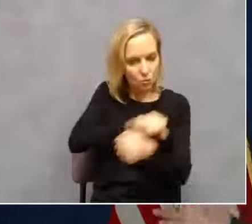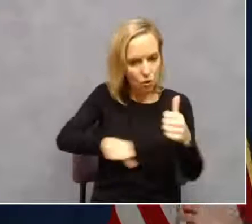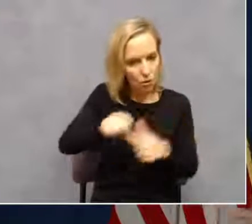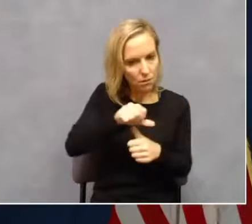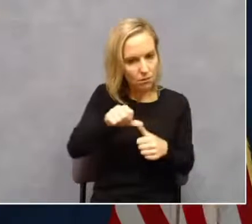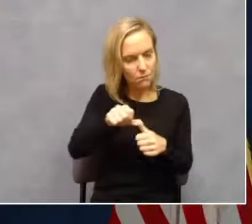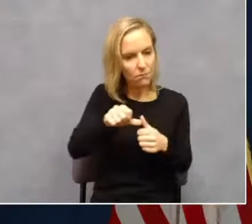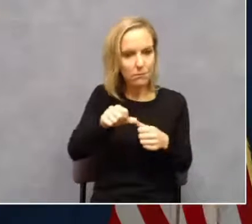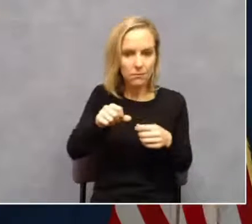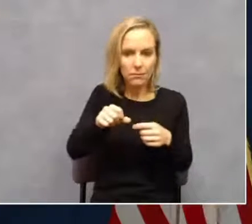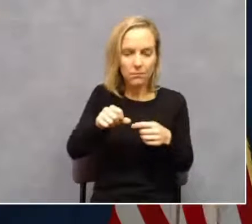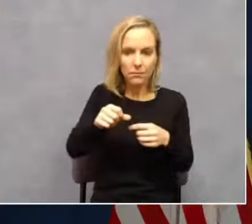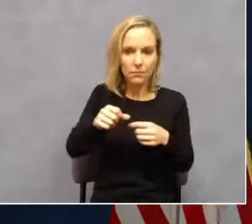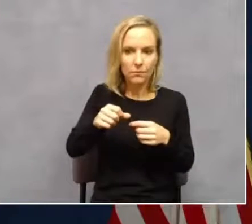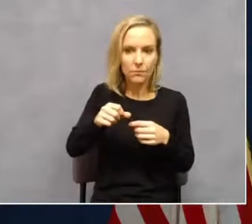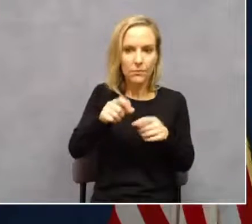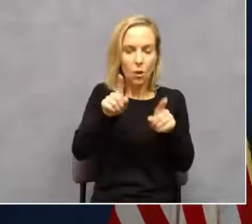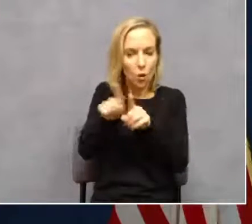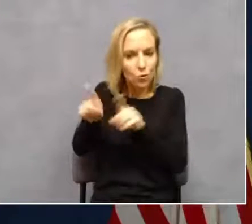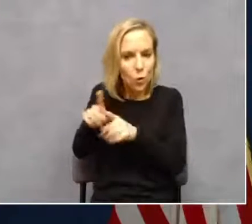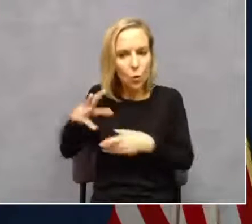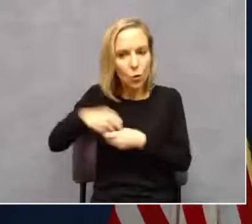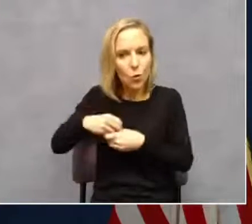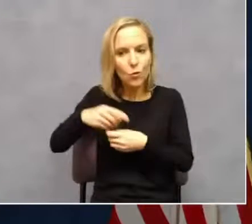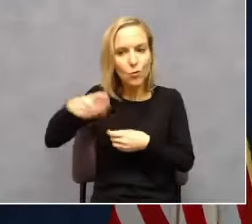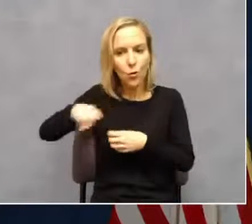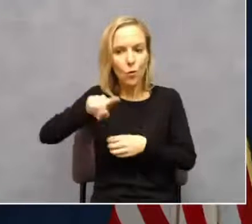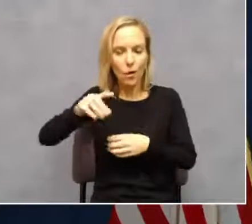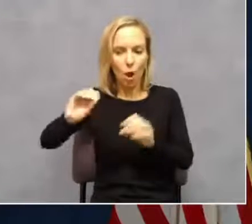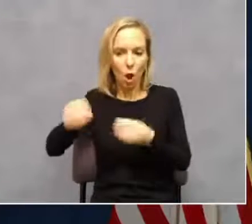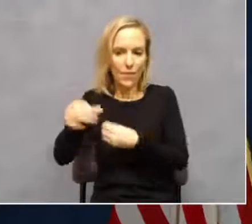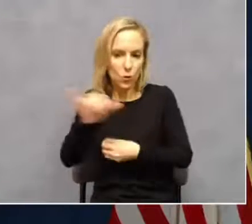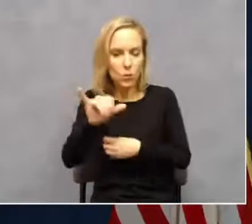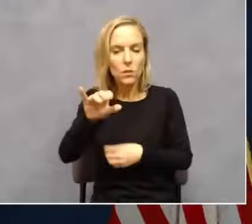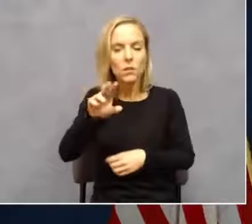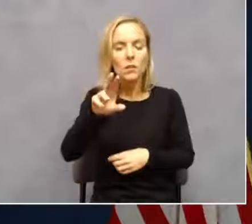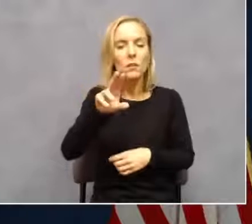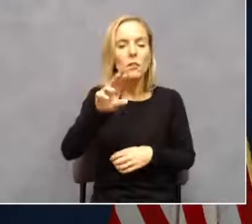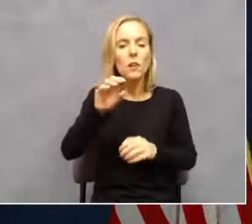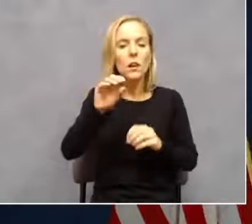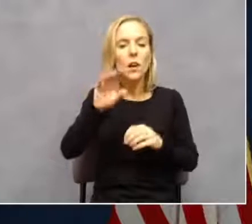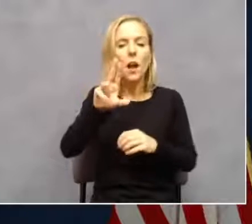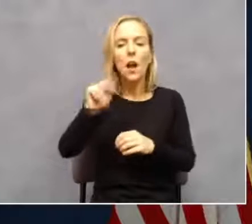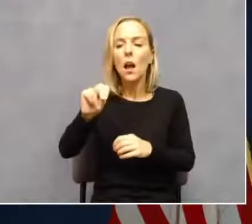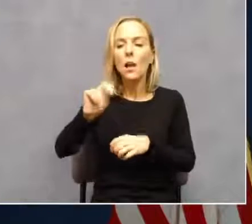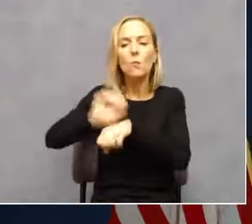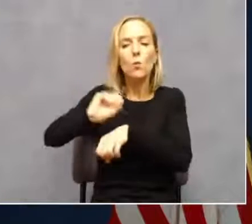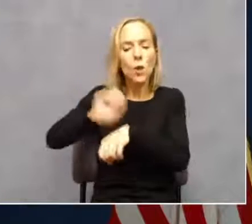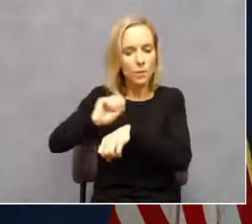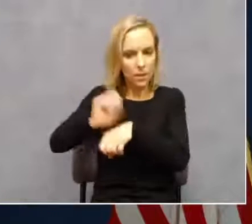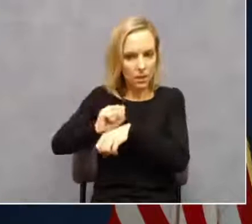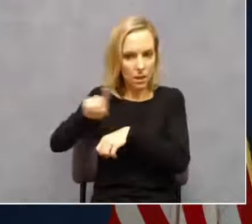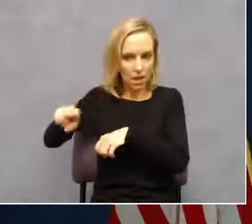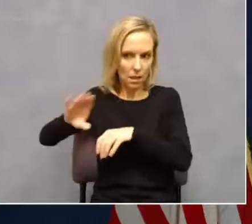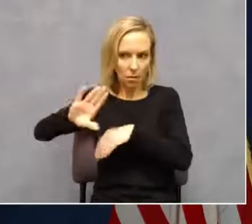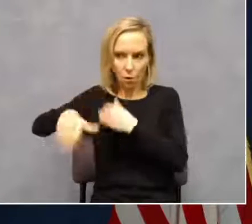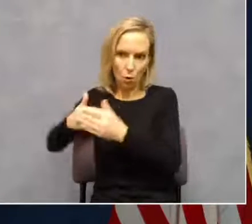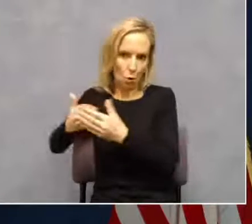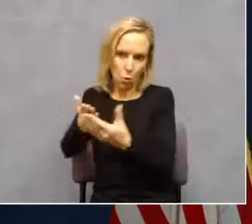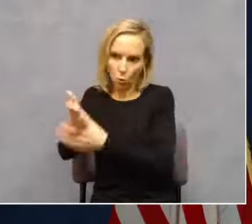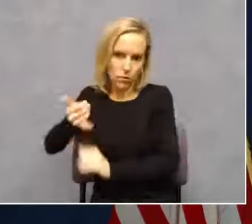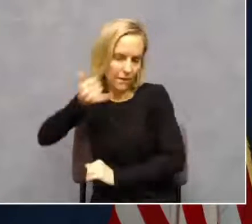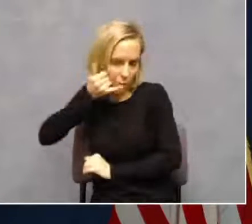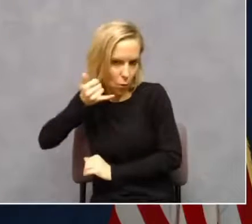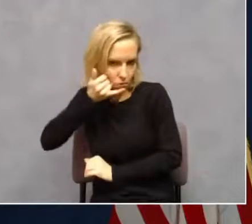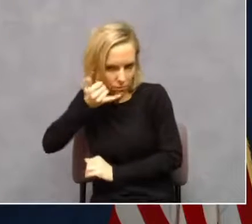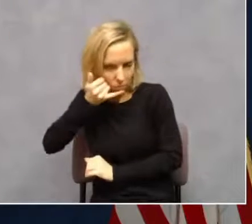that are heading up the offices there. On the unemployment side, right now, that's all being done by telephone and